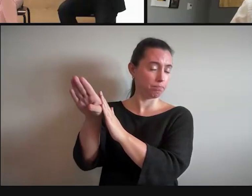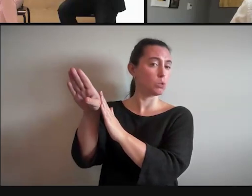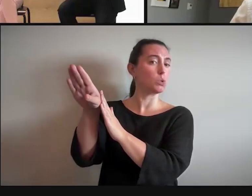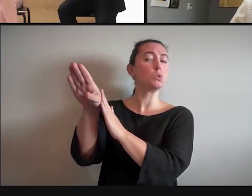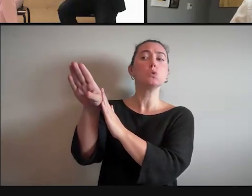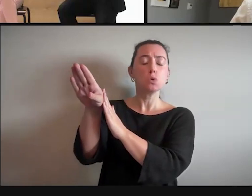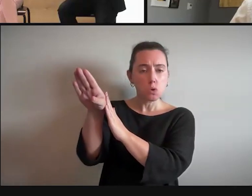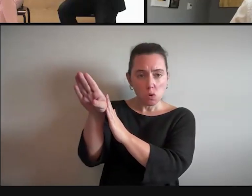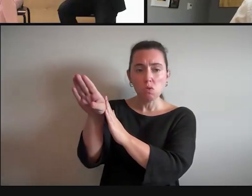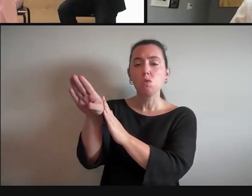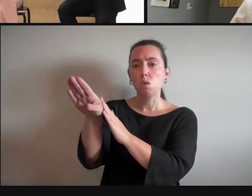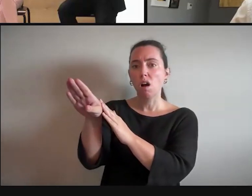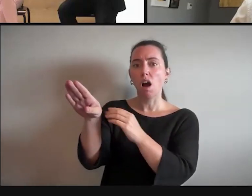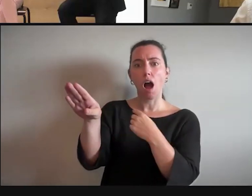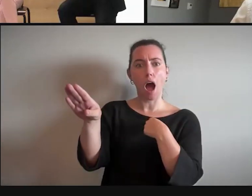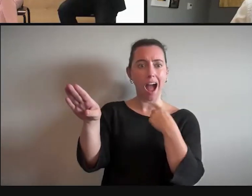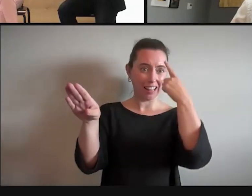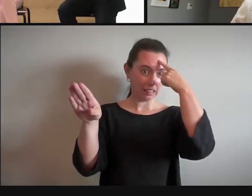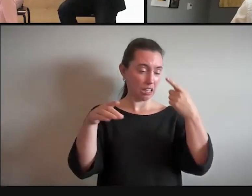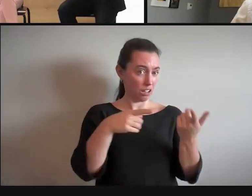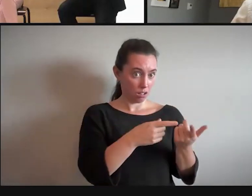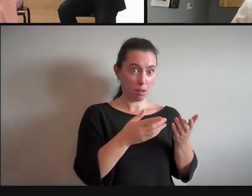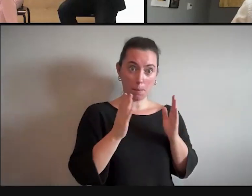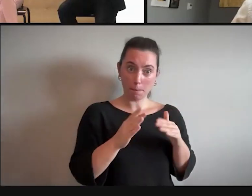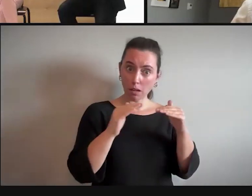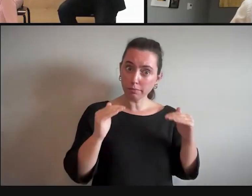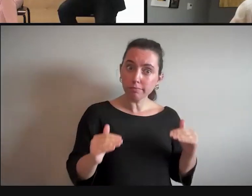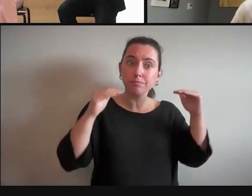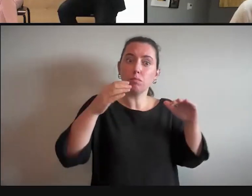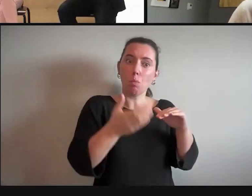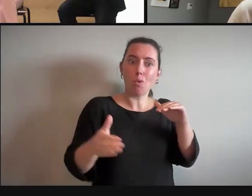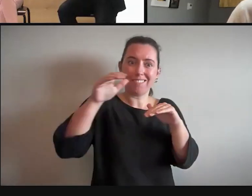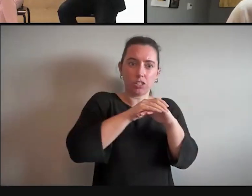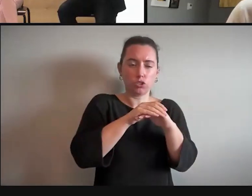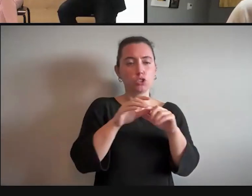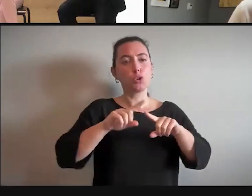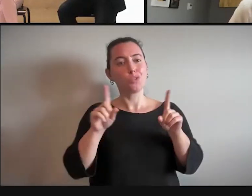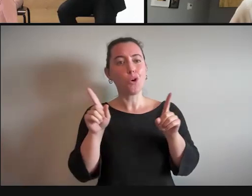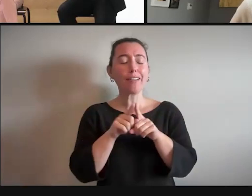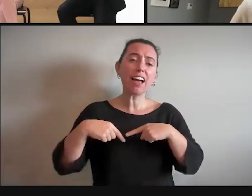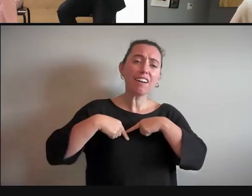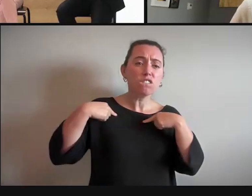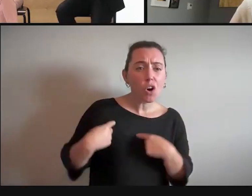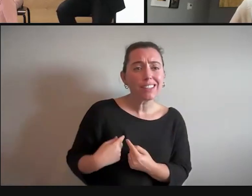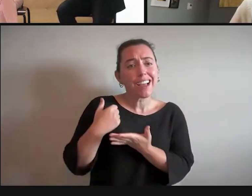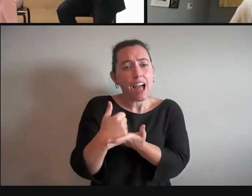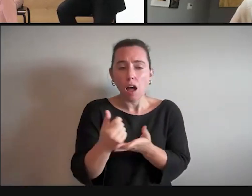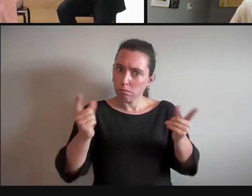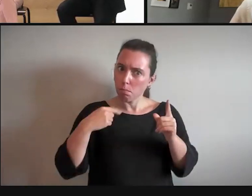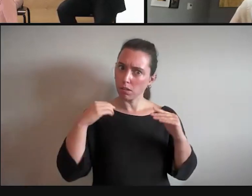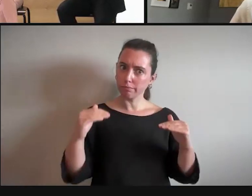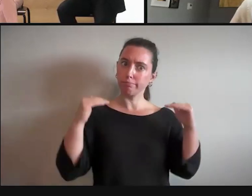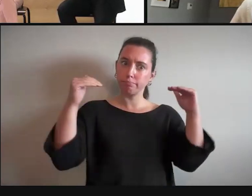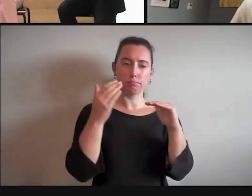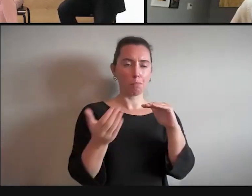to get more professionalization of our industry. So to that point, I